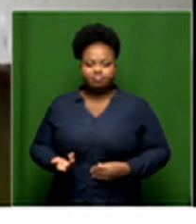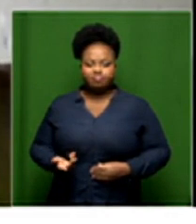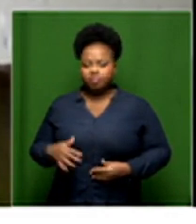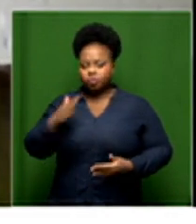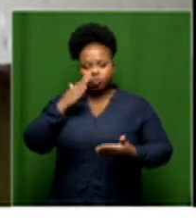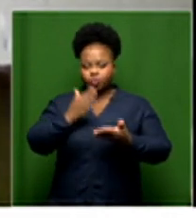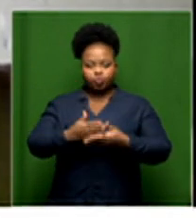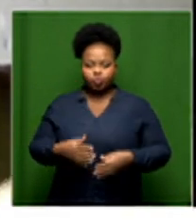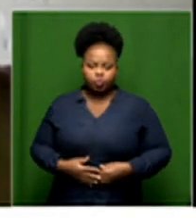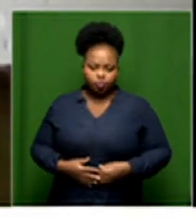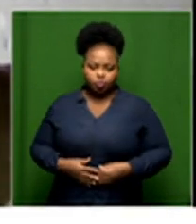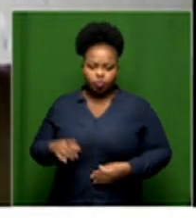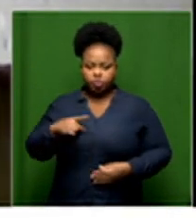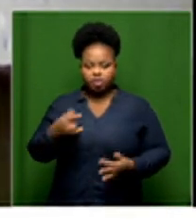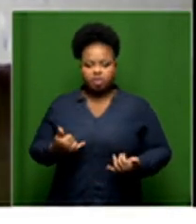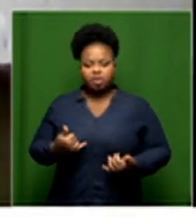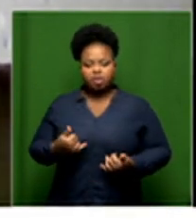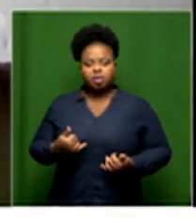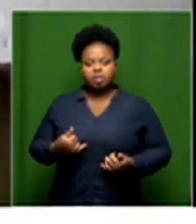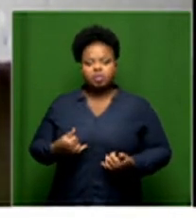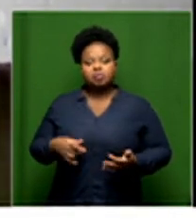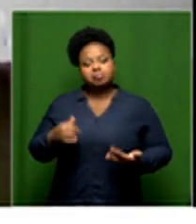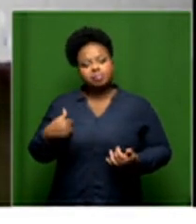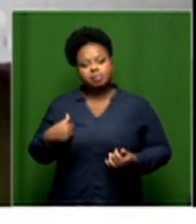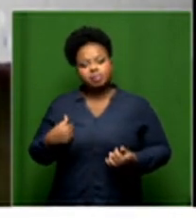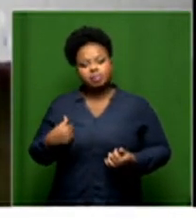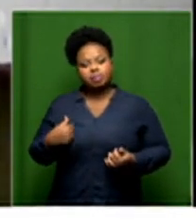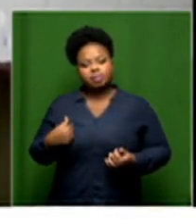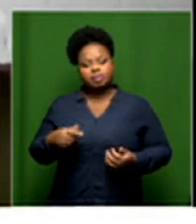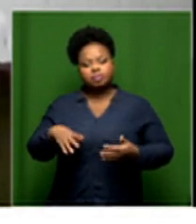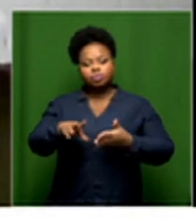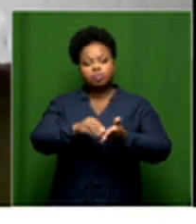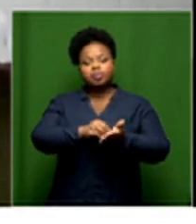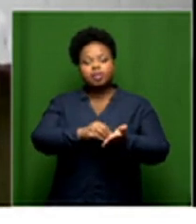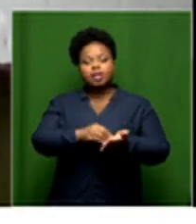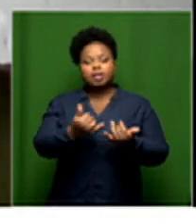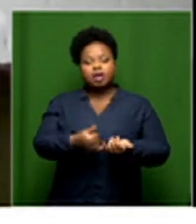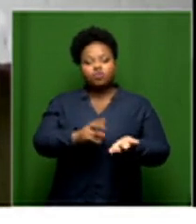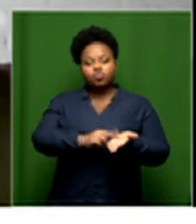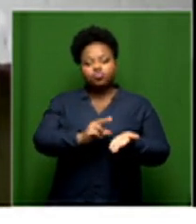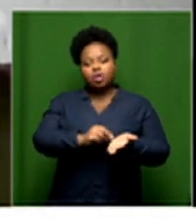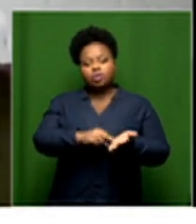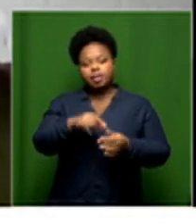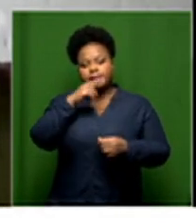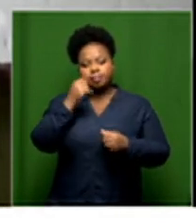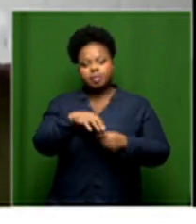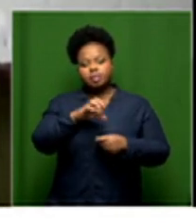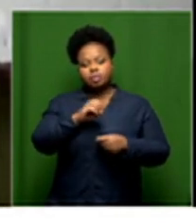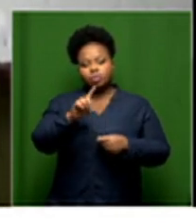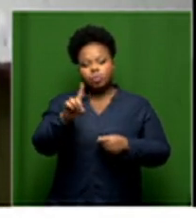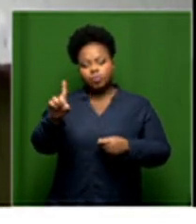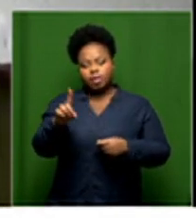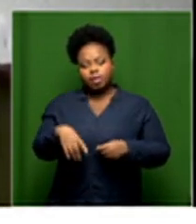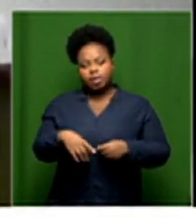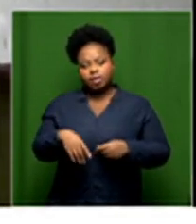quite sure because I just got signed into a record label. Okay. Sorry, I didn't mention that. So I just got signed into a record label called